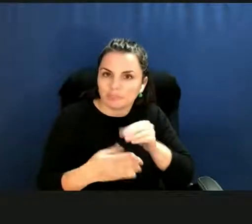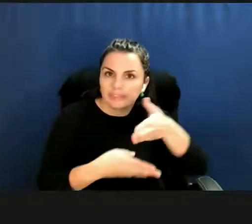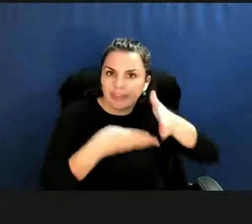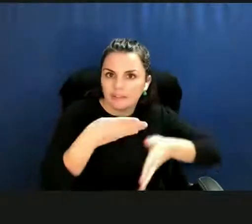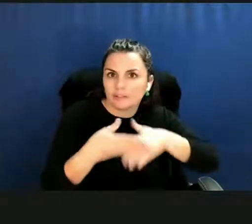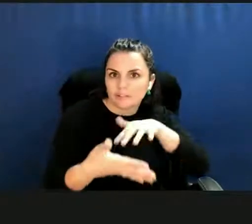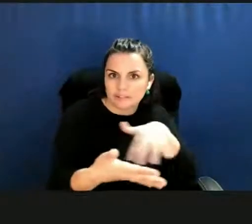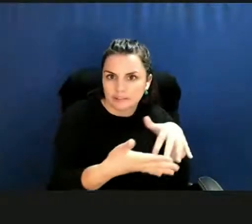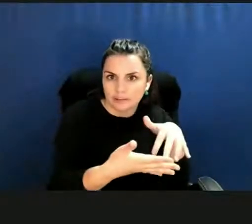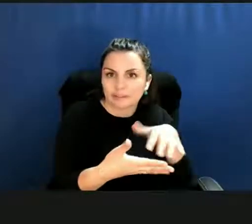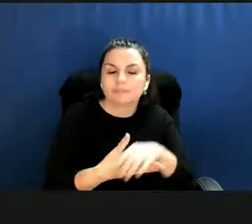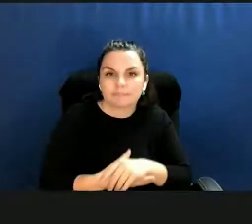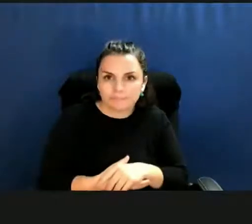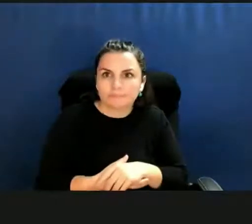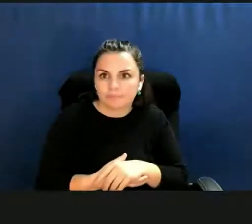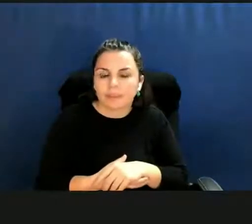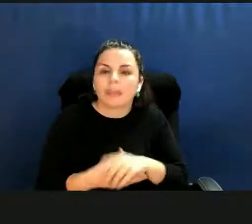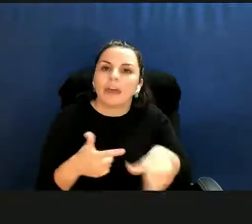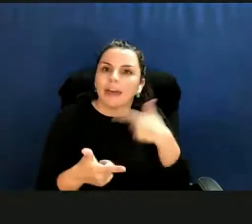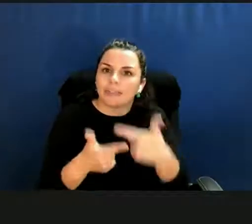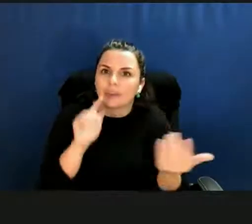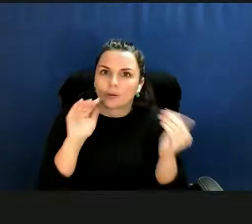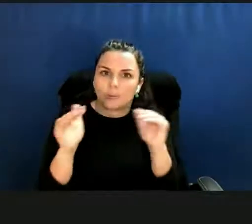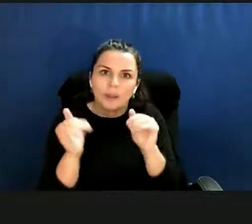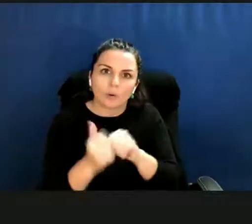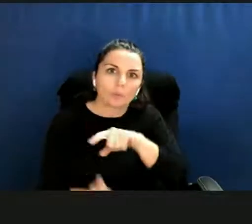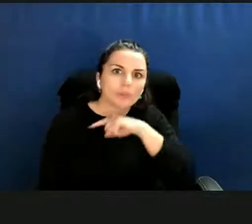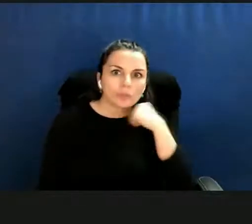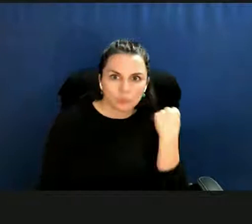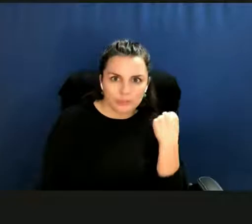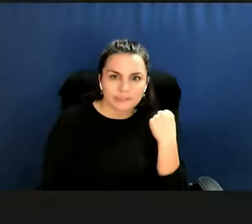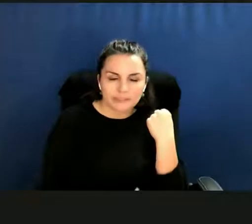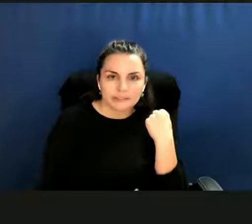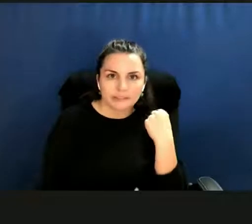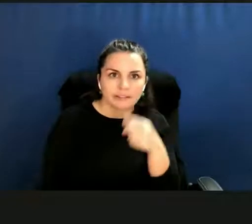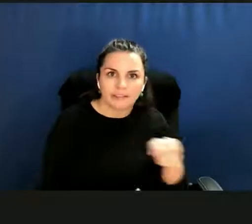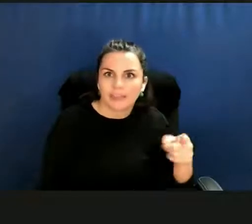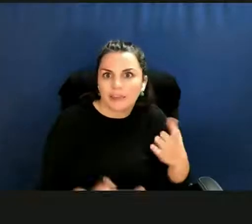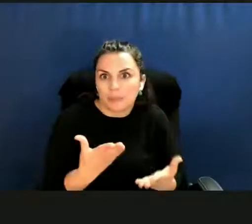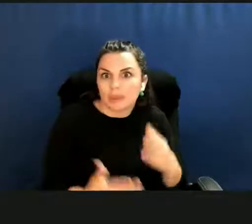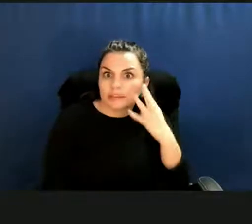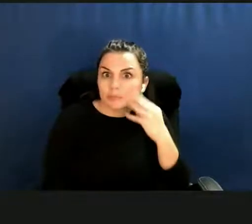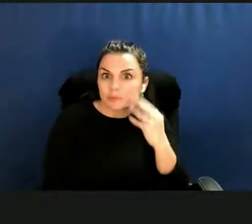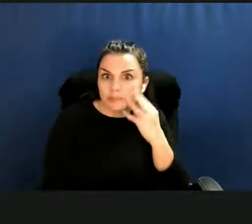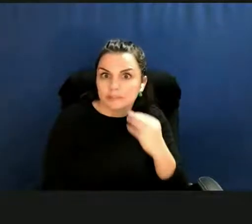then in relation to the risks that are presented to the participants.